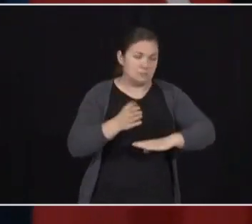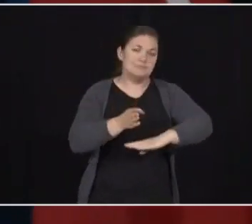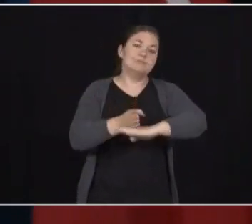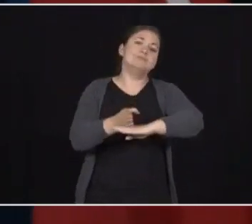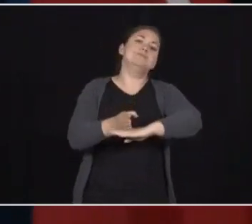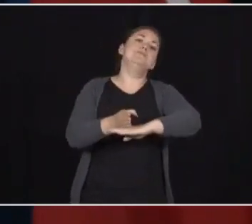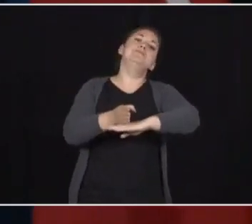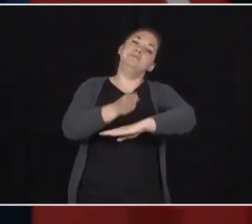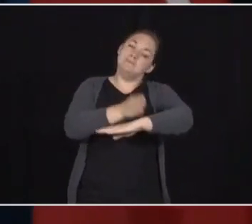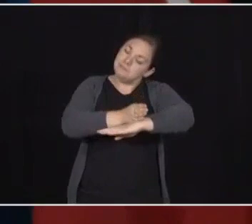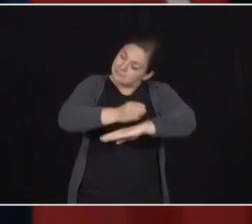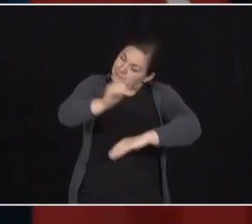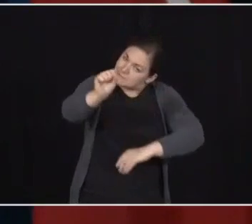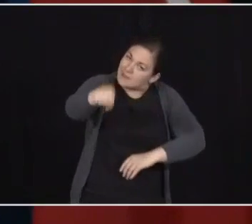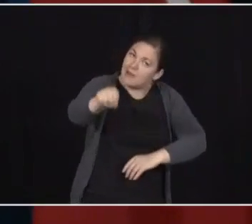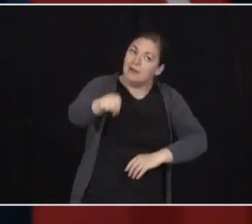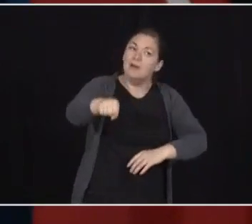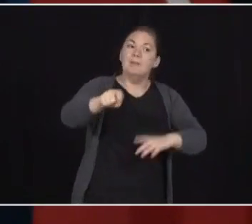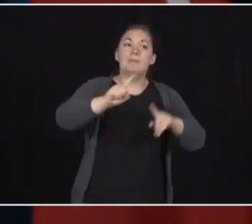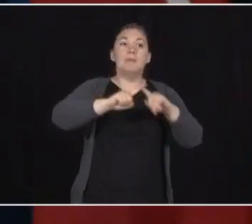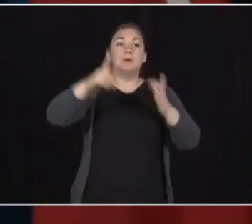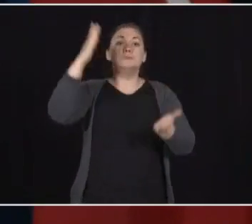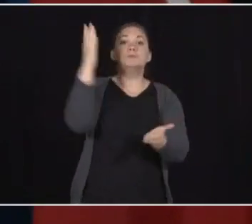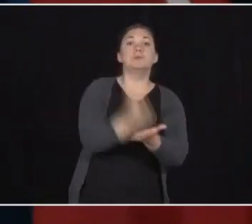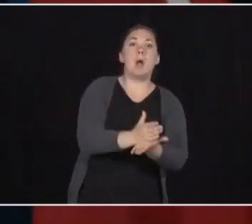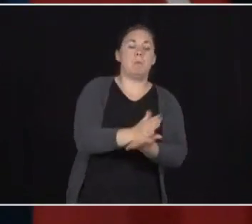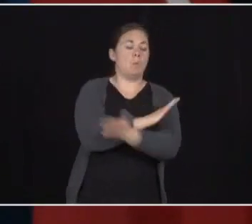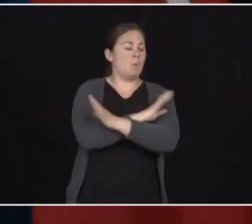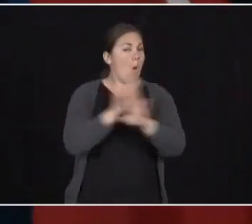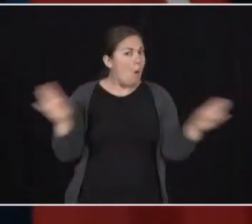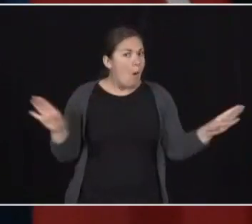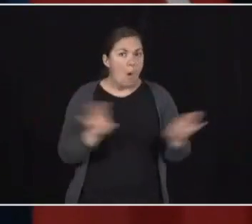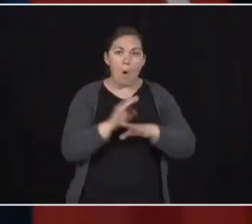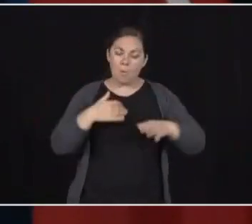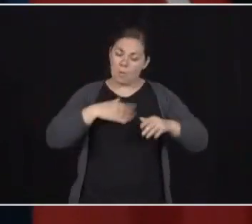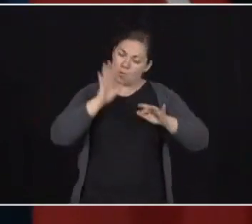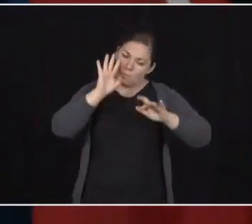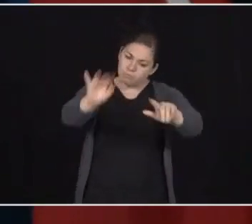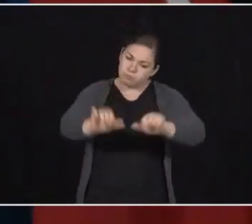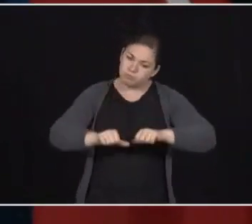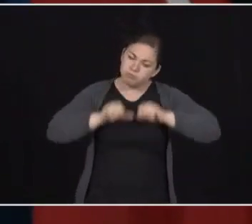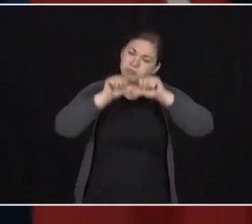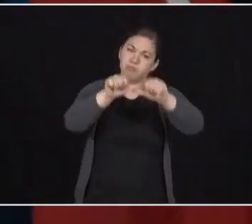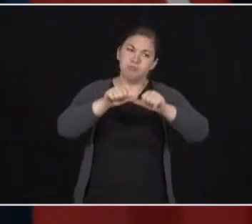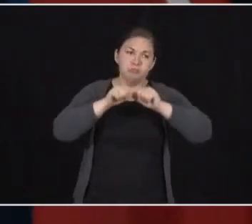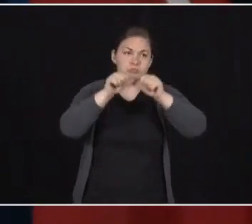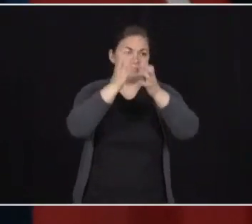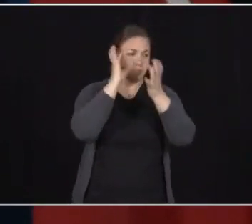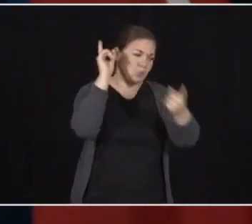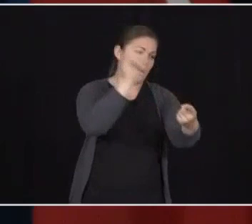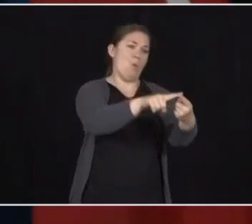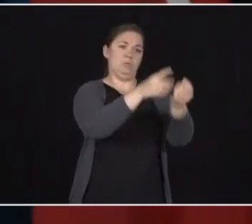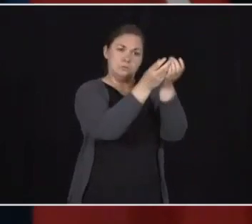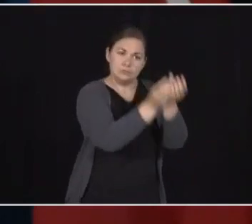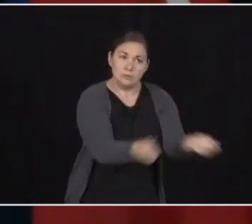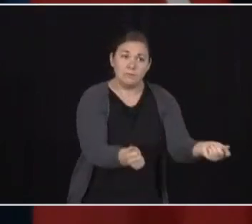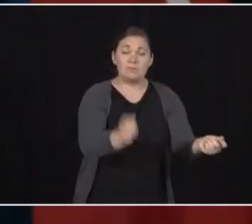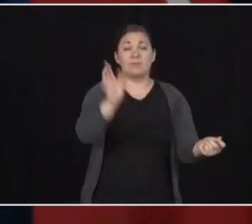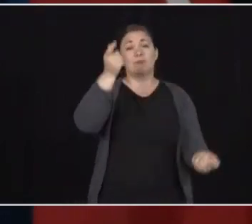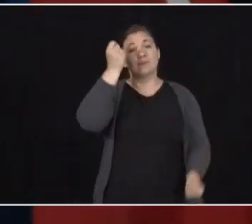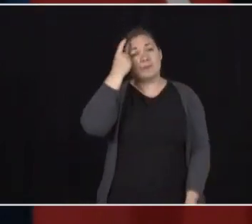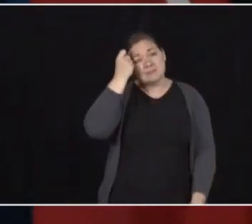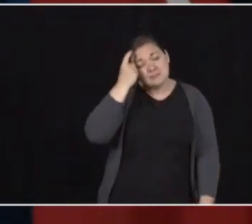And again, we won't stop until this problem is fixed. I understand, Cynthia, the pain